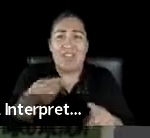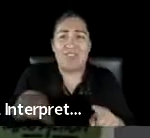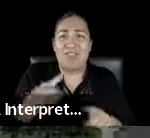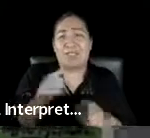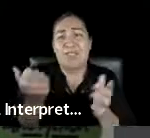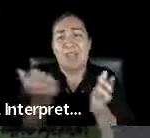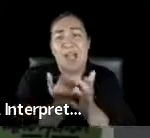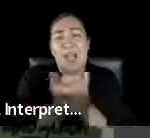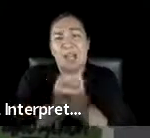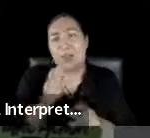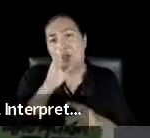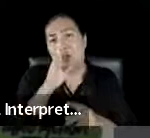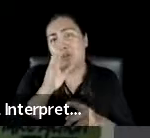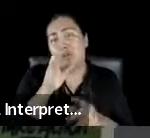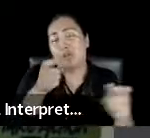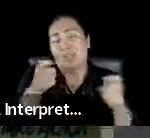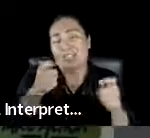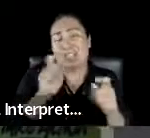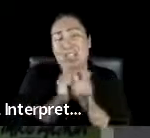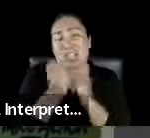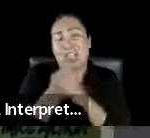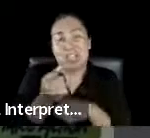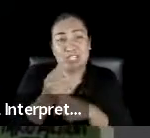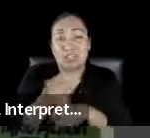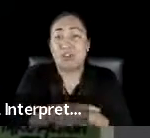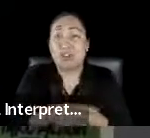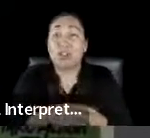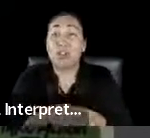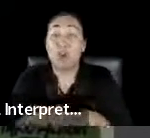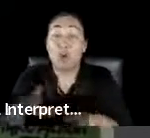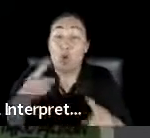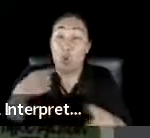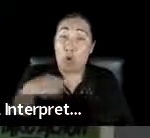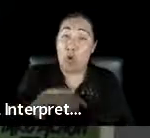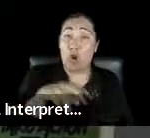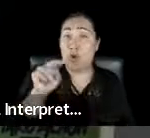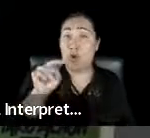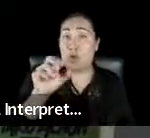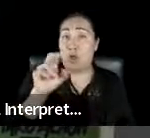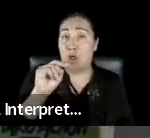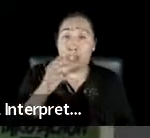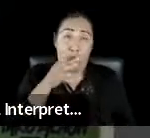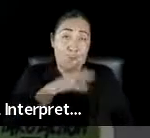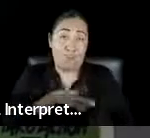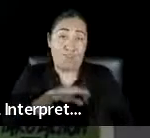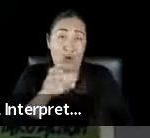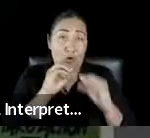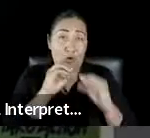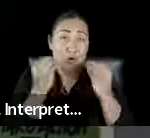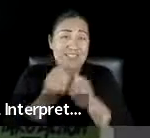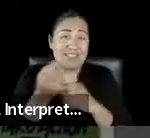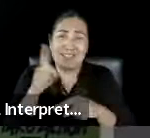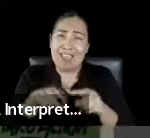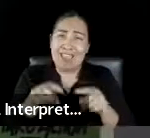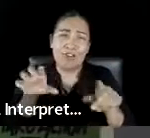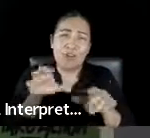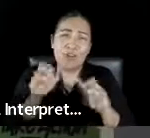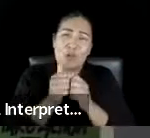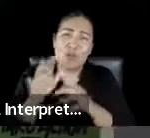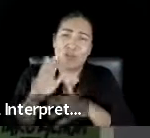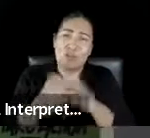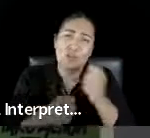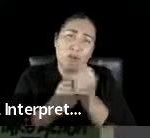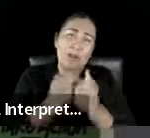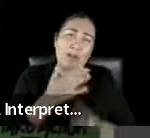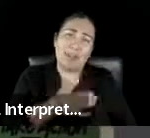direct change next year. Now, Directing Change is a nonprofit organization. We can't do this without your support. So please consider making